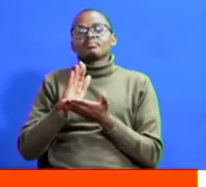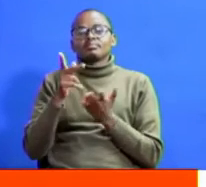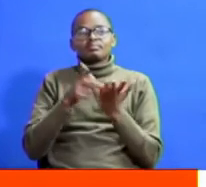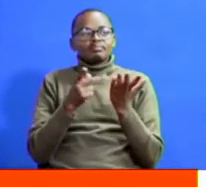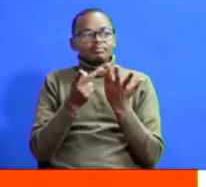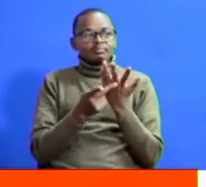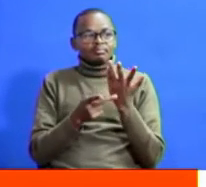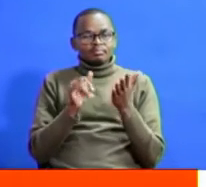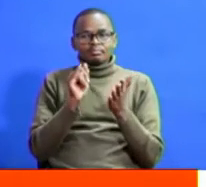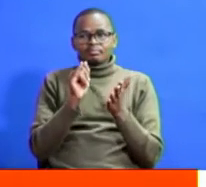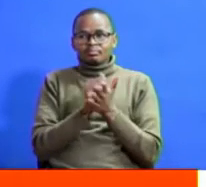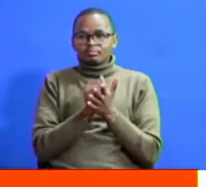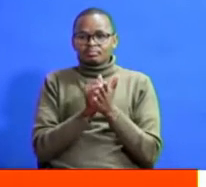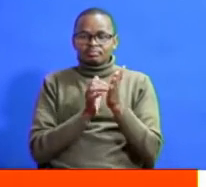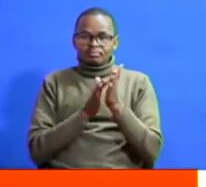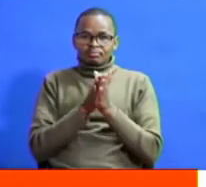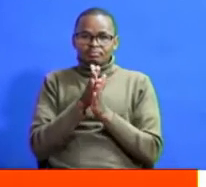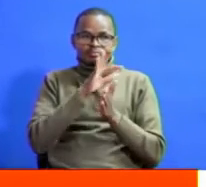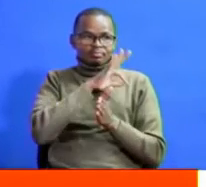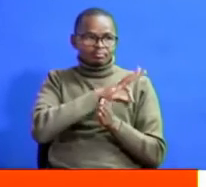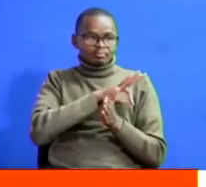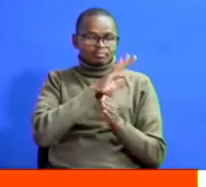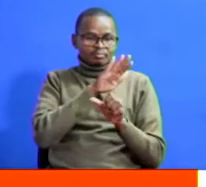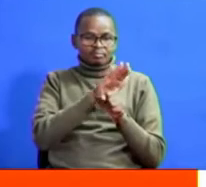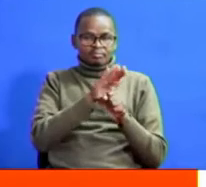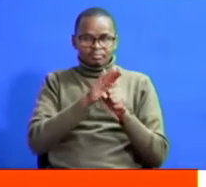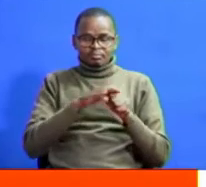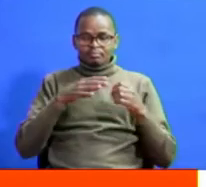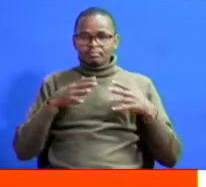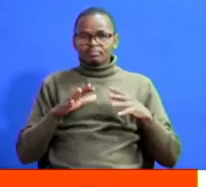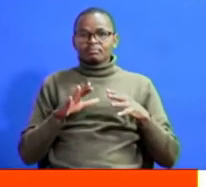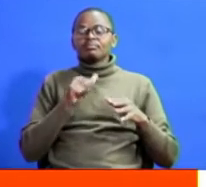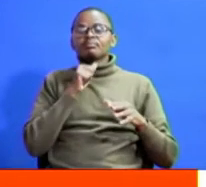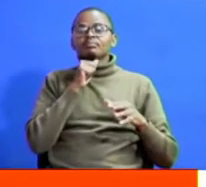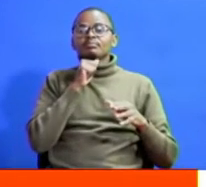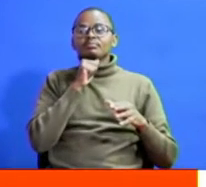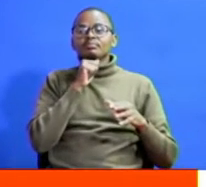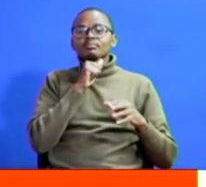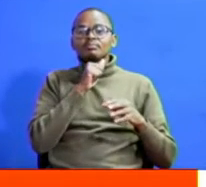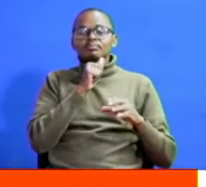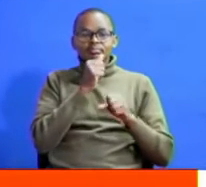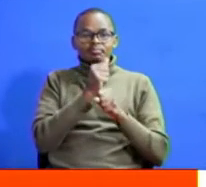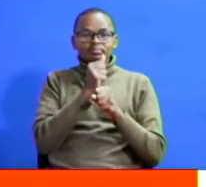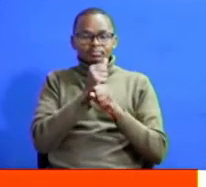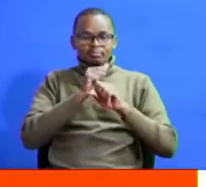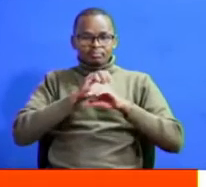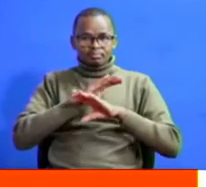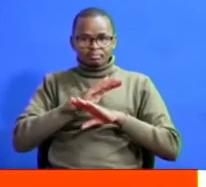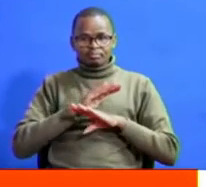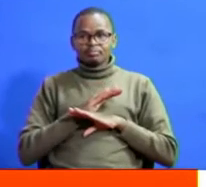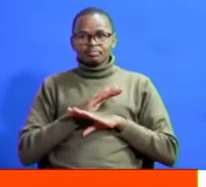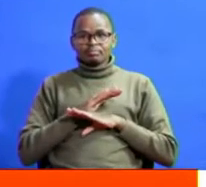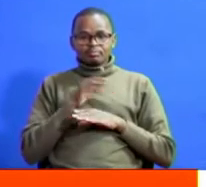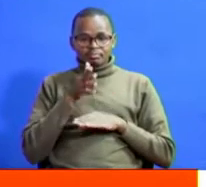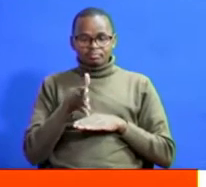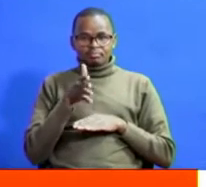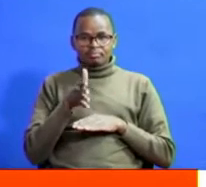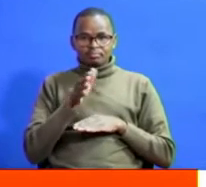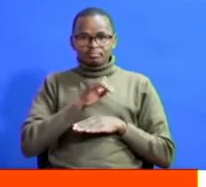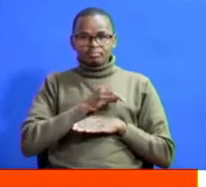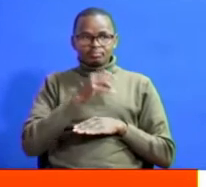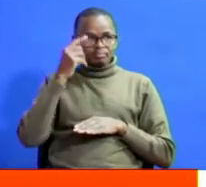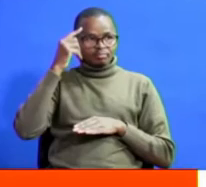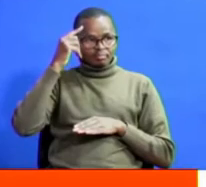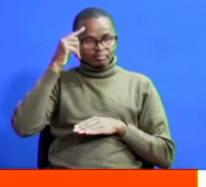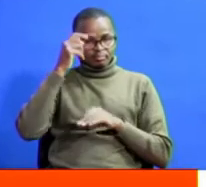projects that were intended to benefit the mass population were not done adequately. And to this, I think